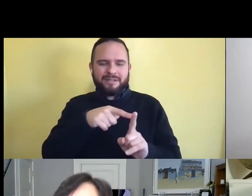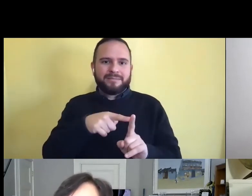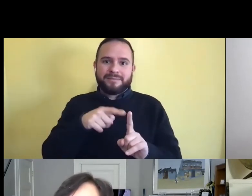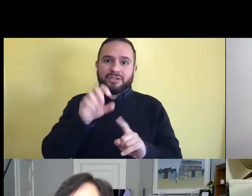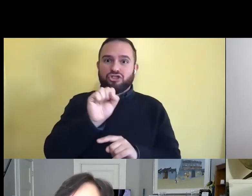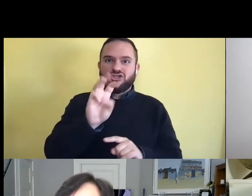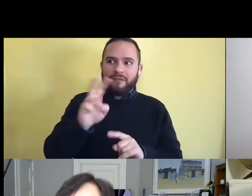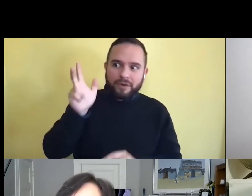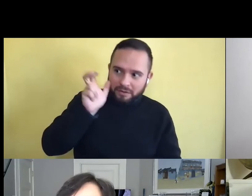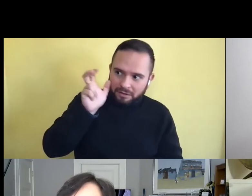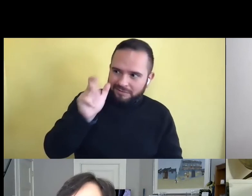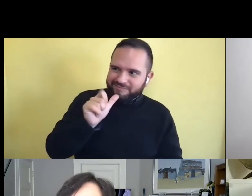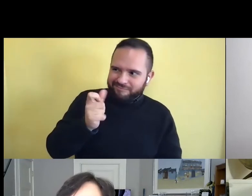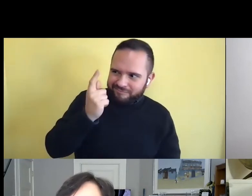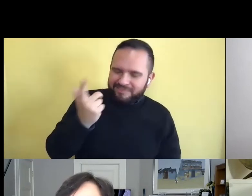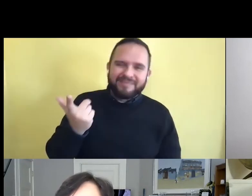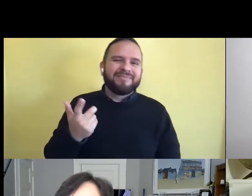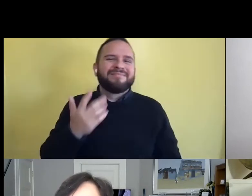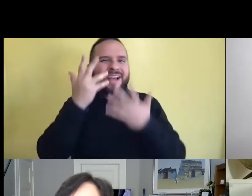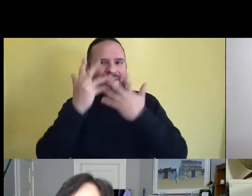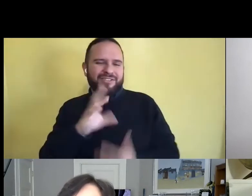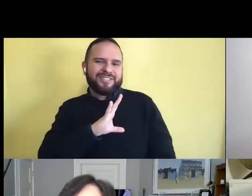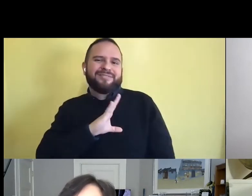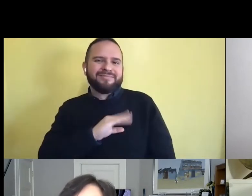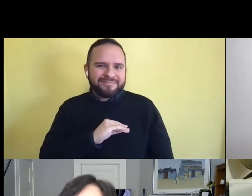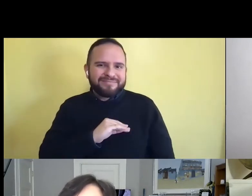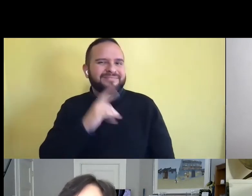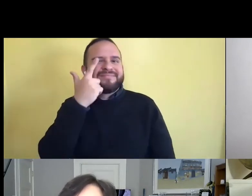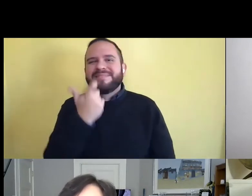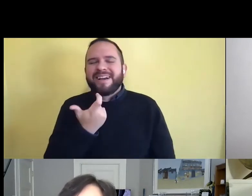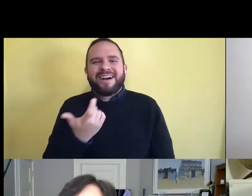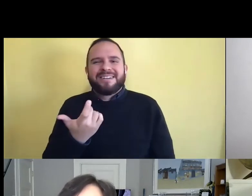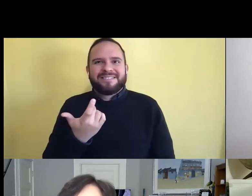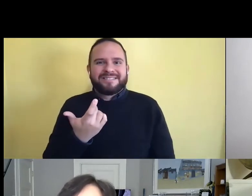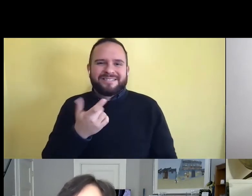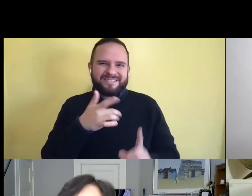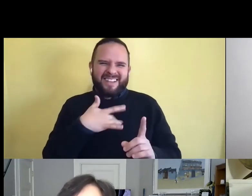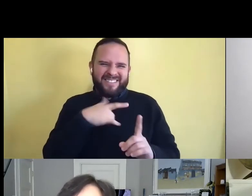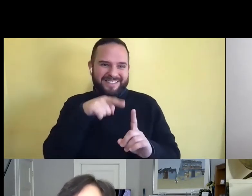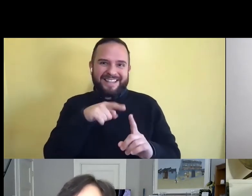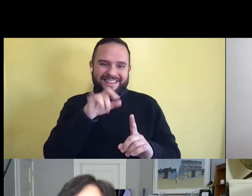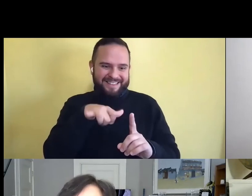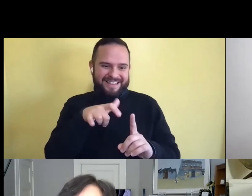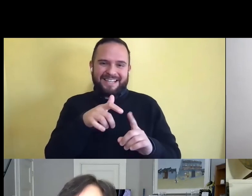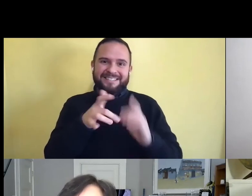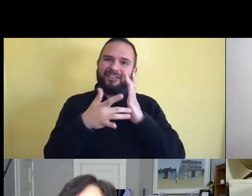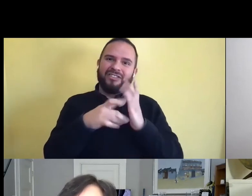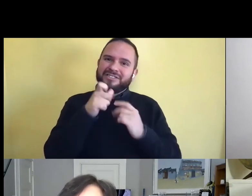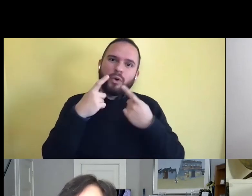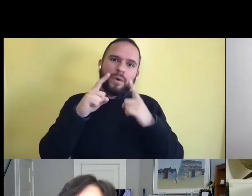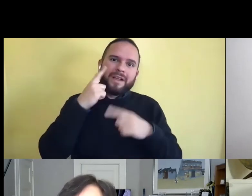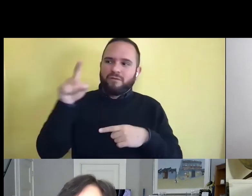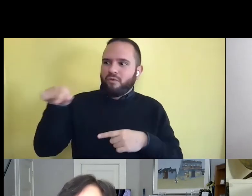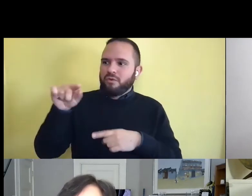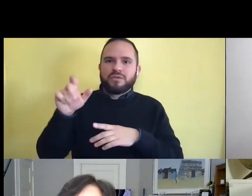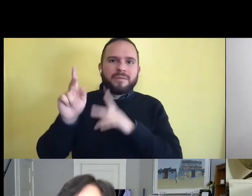It's disheartening because a possible tool for accessibility is not actually working for some populations. Any tips or suggestions?